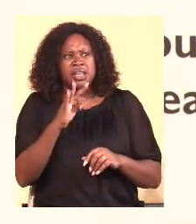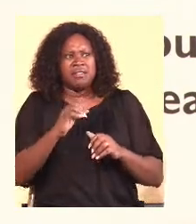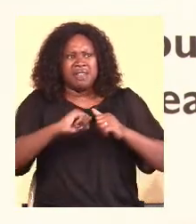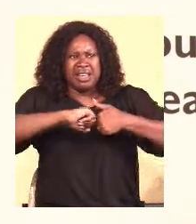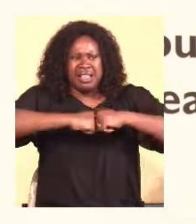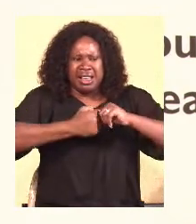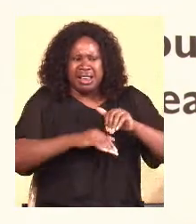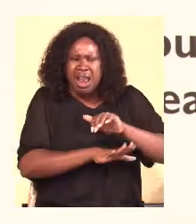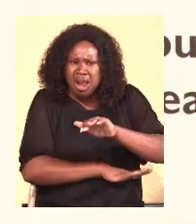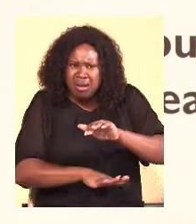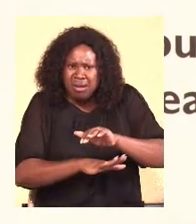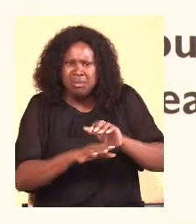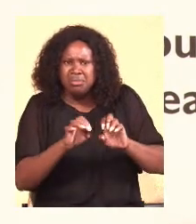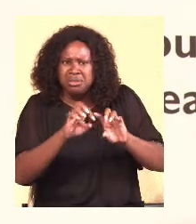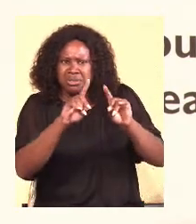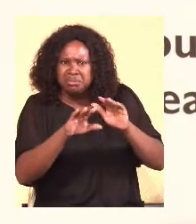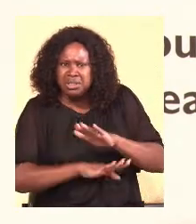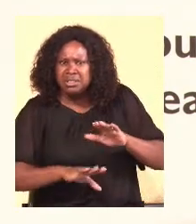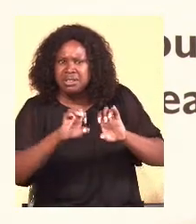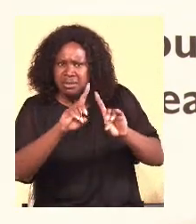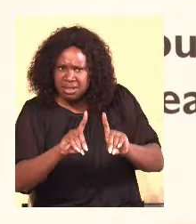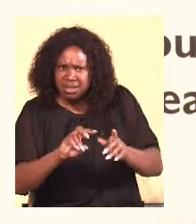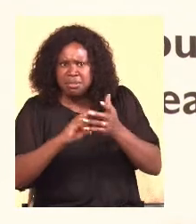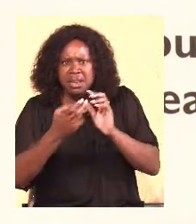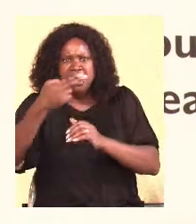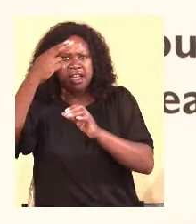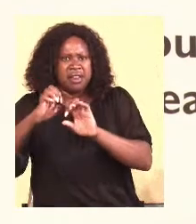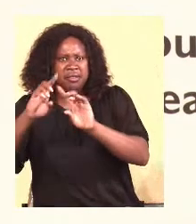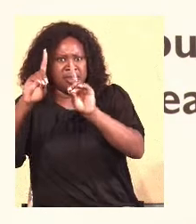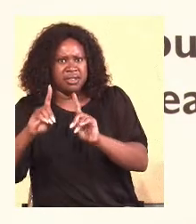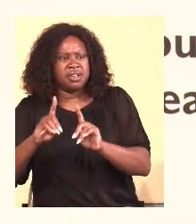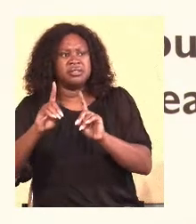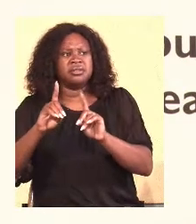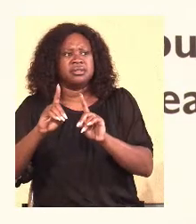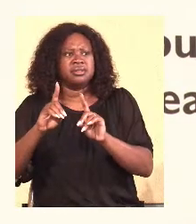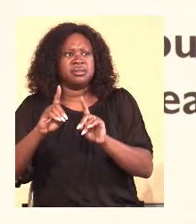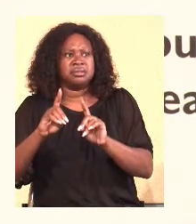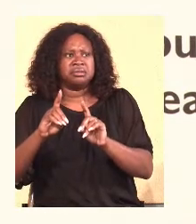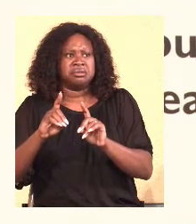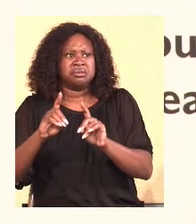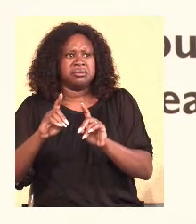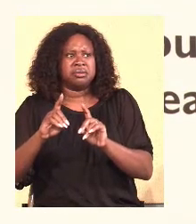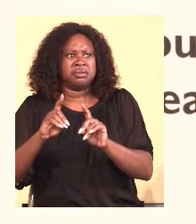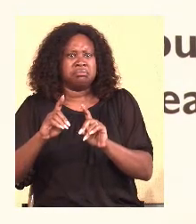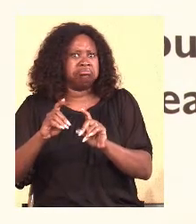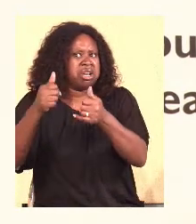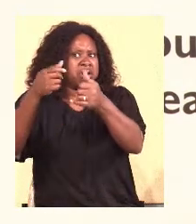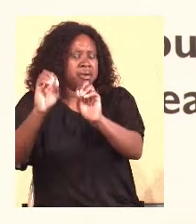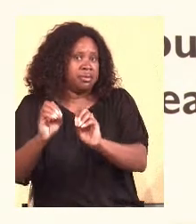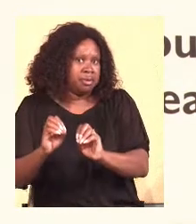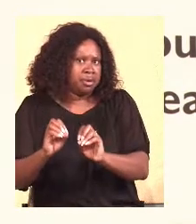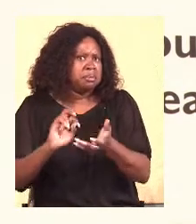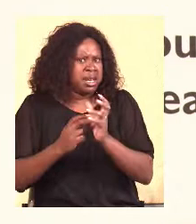challenges at the lower part, obviously, higher education will not be well grounded. So indeed, there